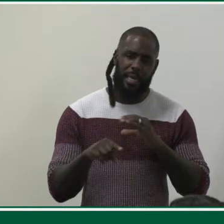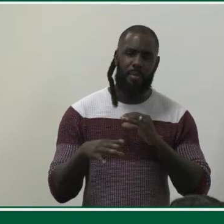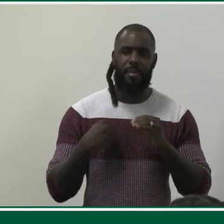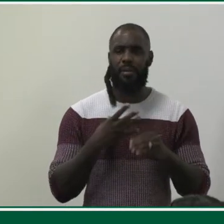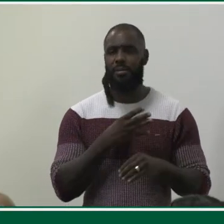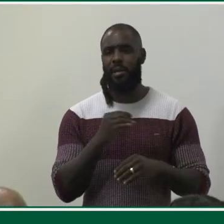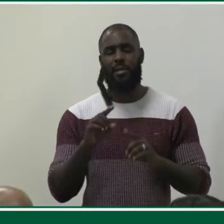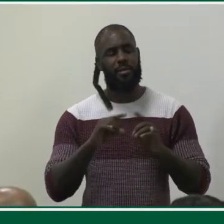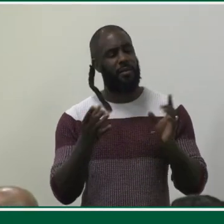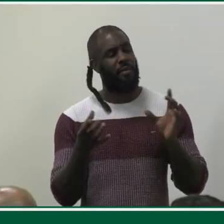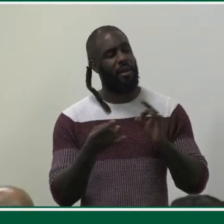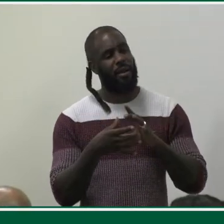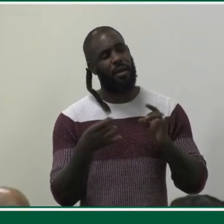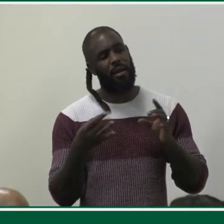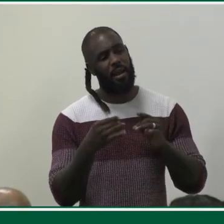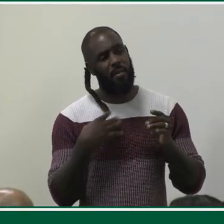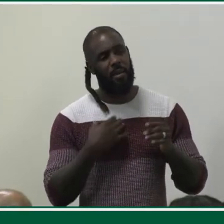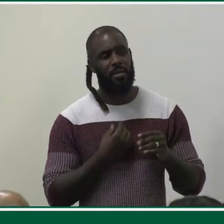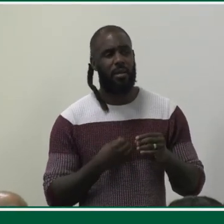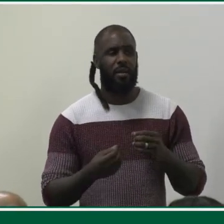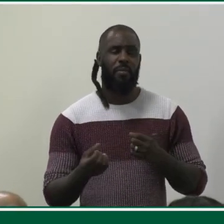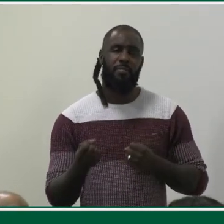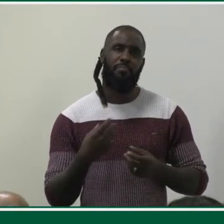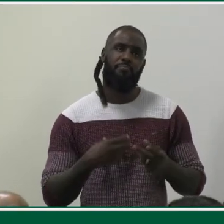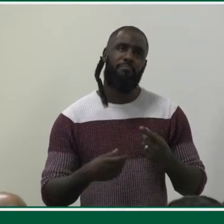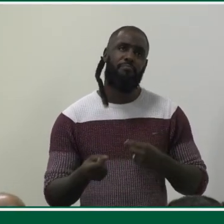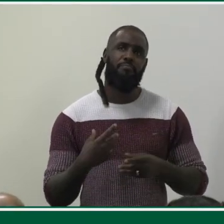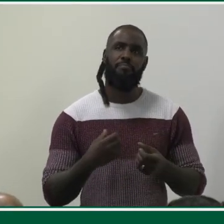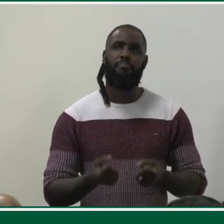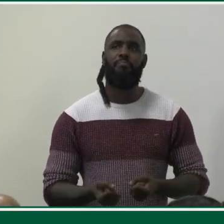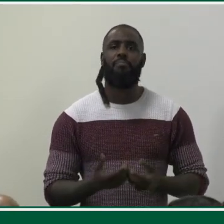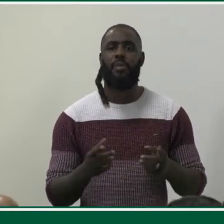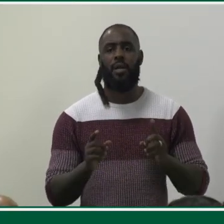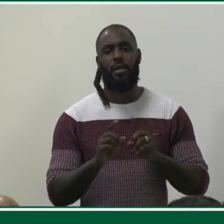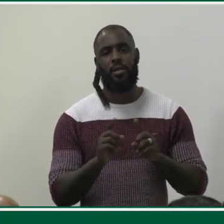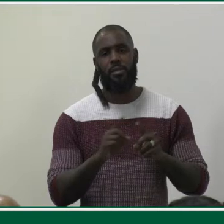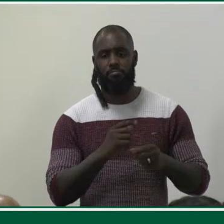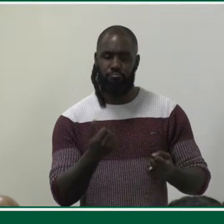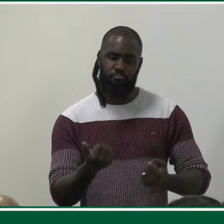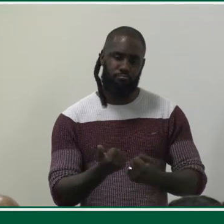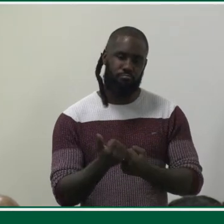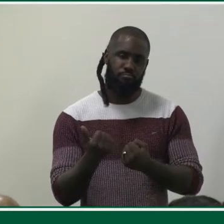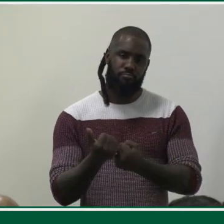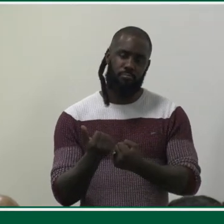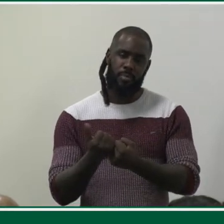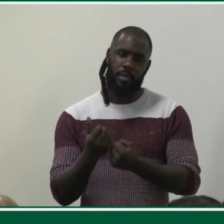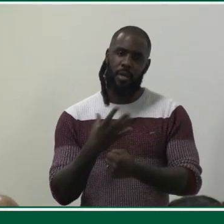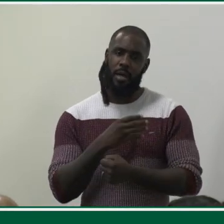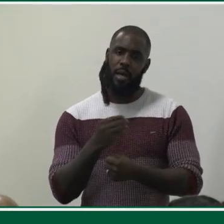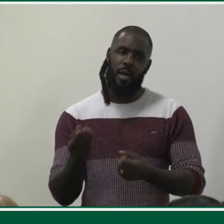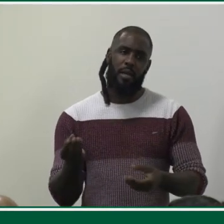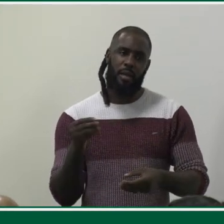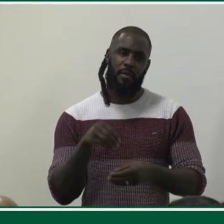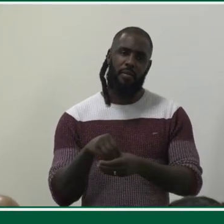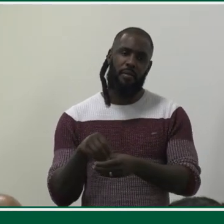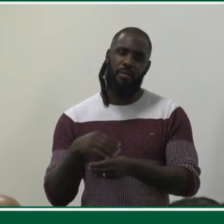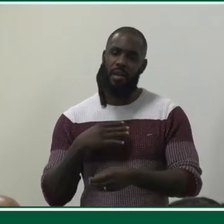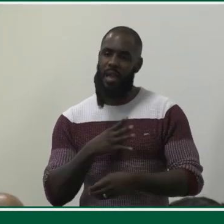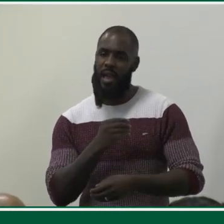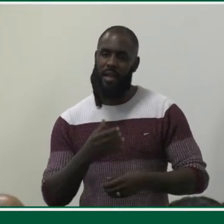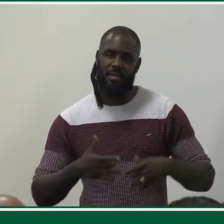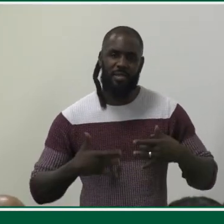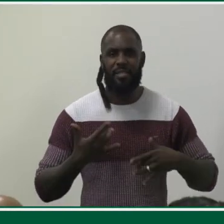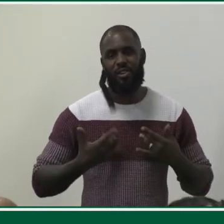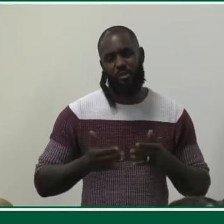the comments that I have from people, there's a lot of support and enthusiasm for